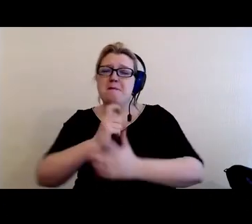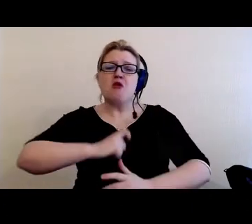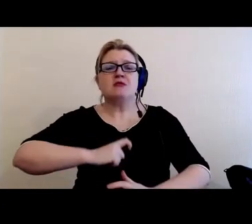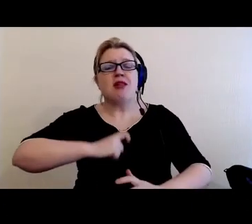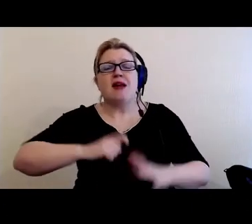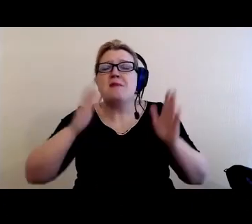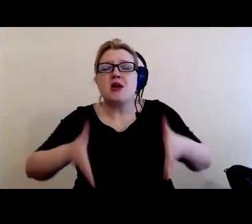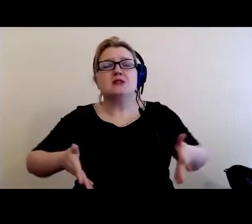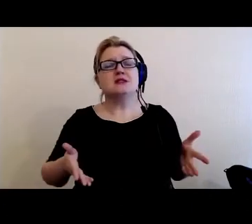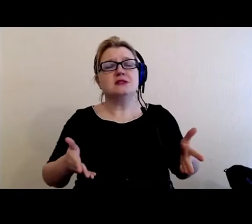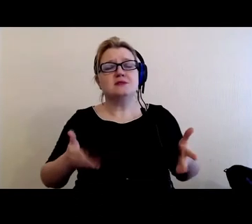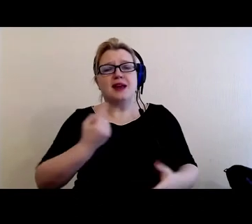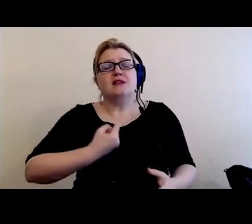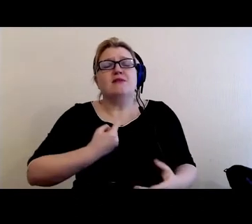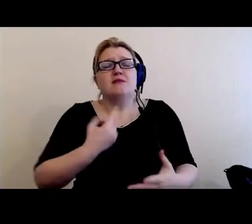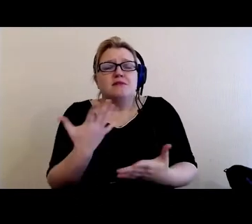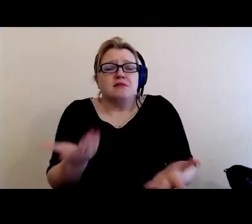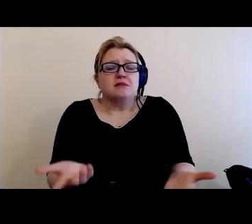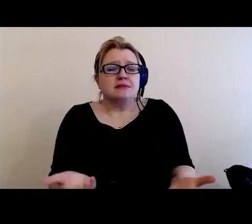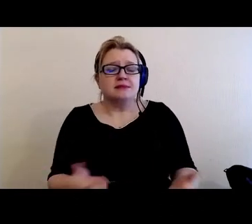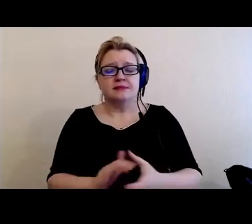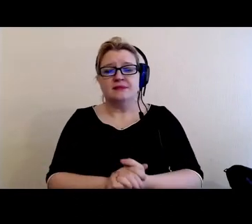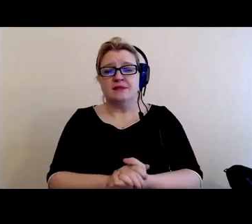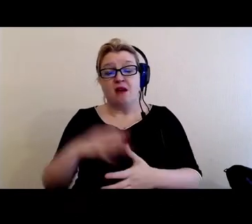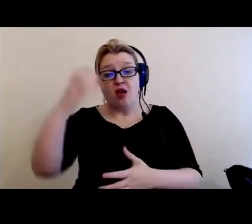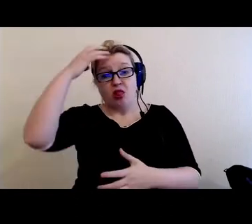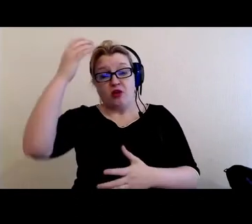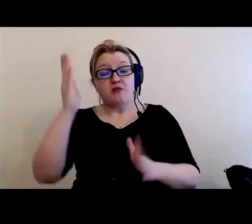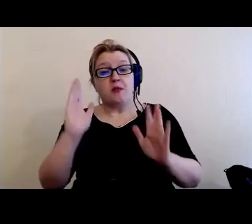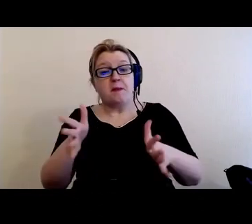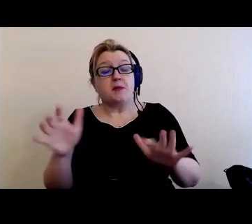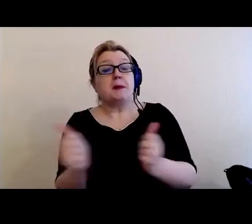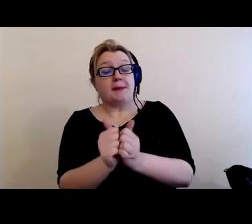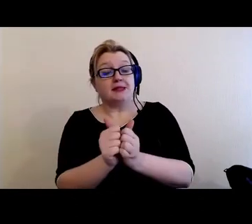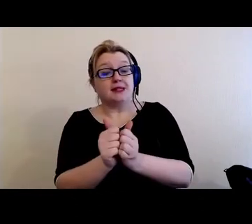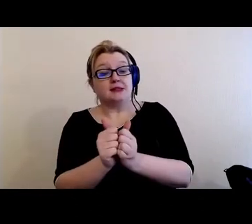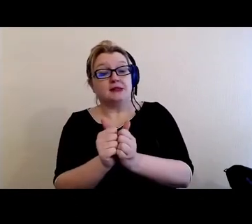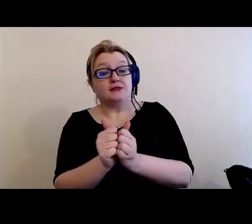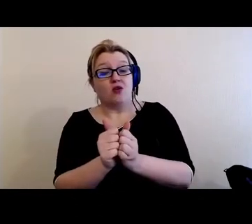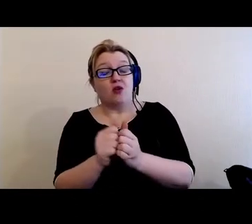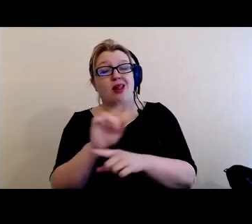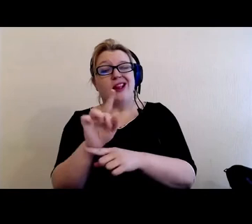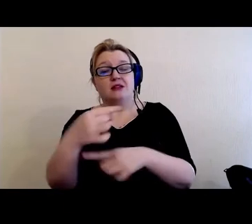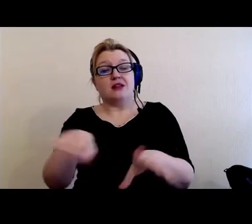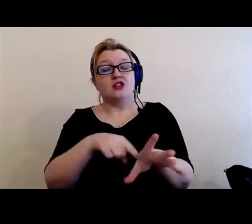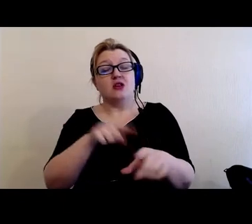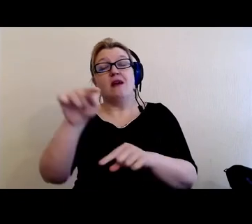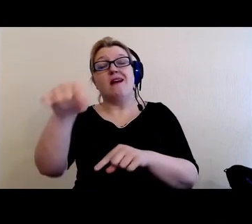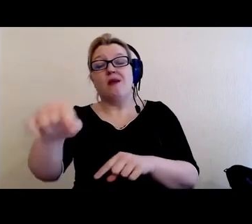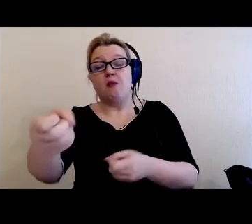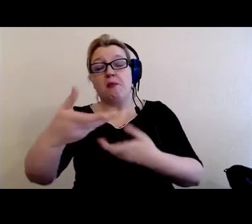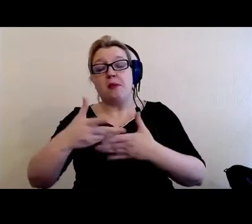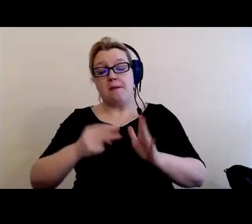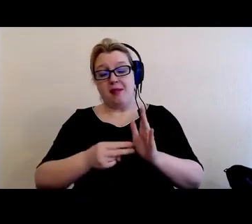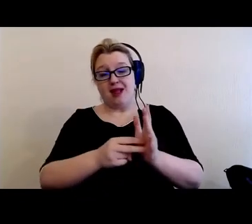there's a huge potential here. The government's committed to a plan later this year. I think all of us that have worked in and around social care, we